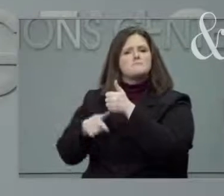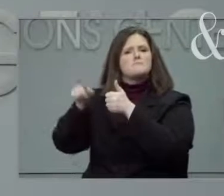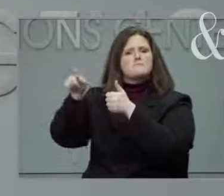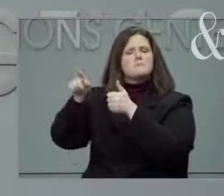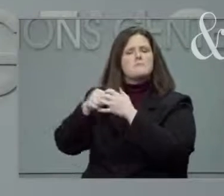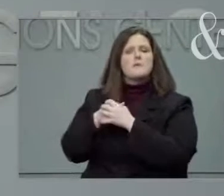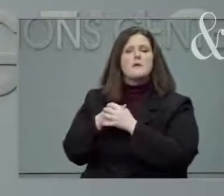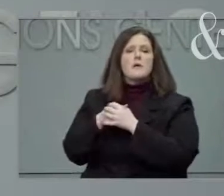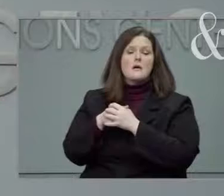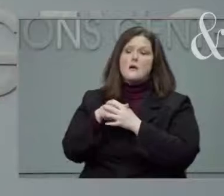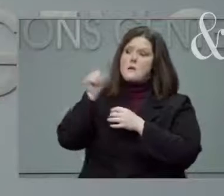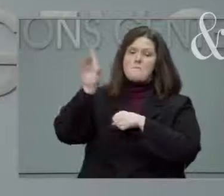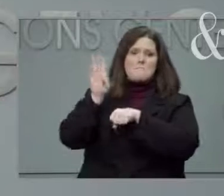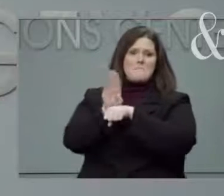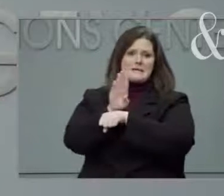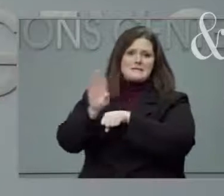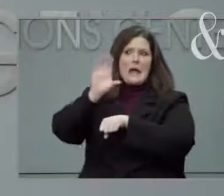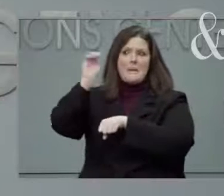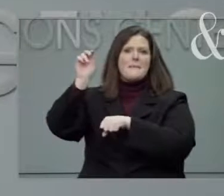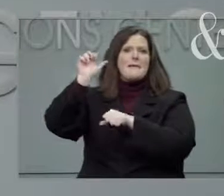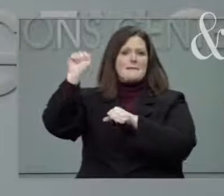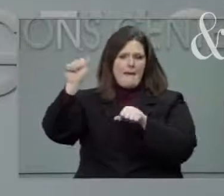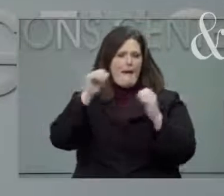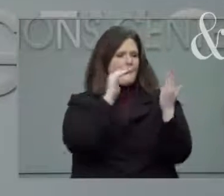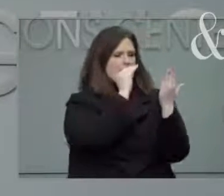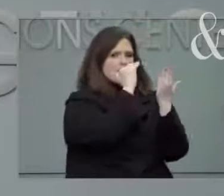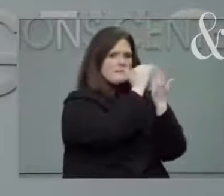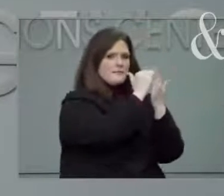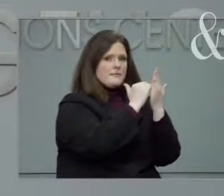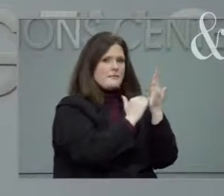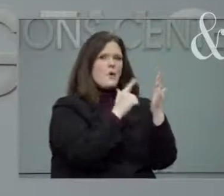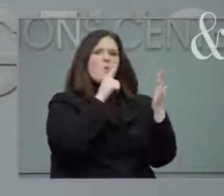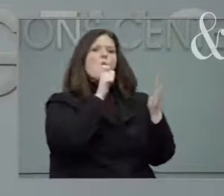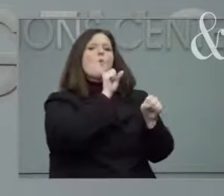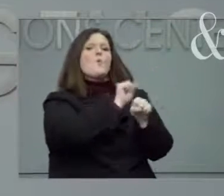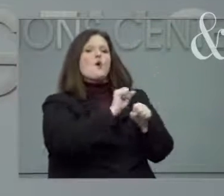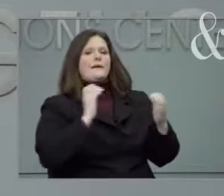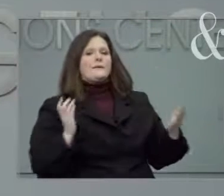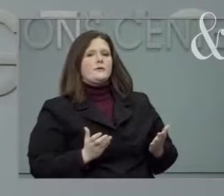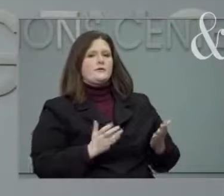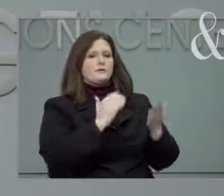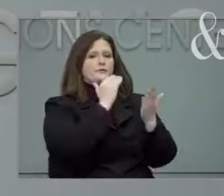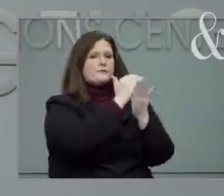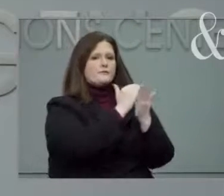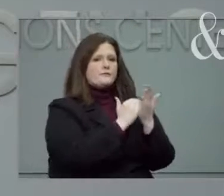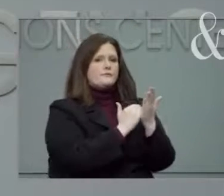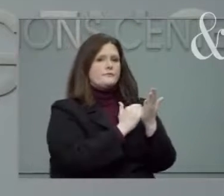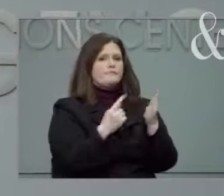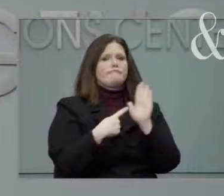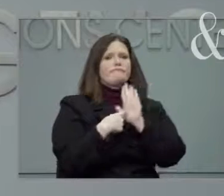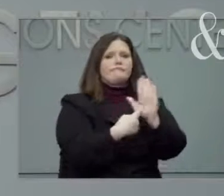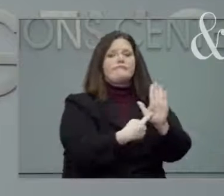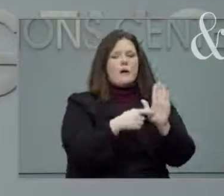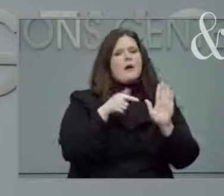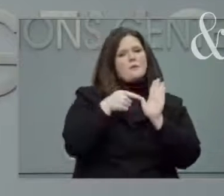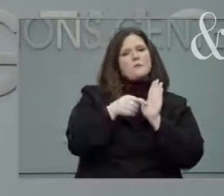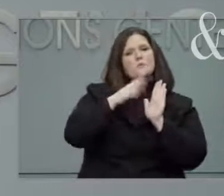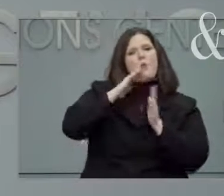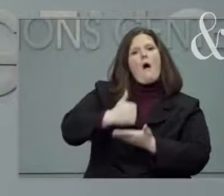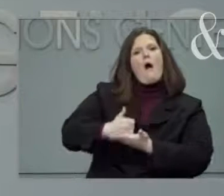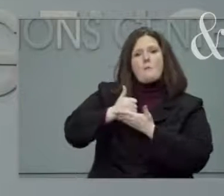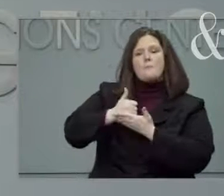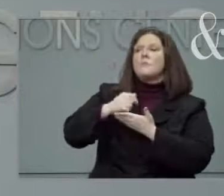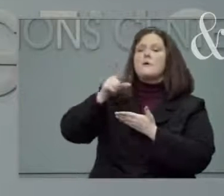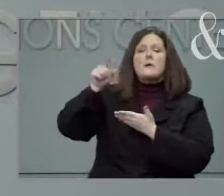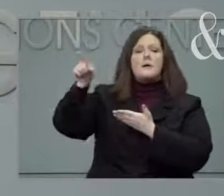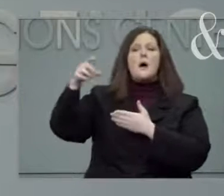and the employer who can identify their employees. So I think those partnerships will be helpful. We'll have a portal that will